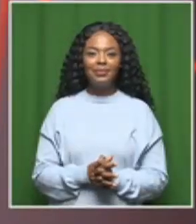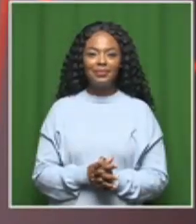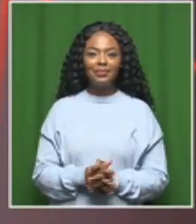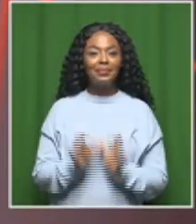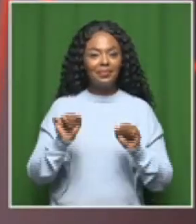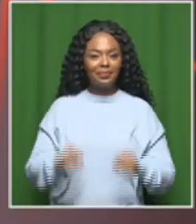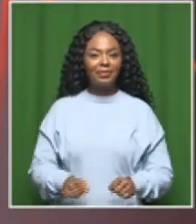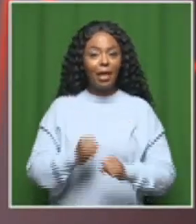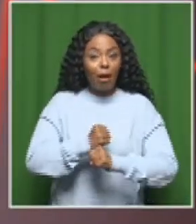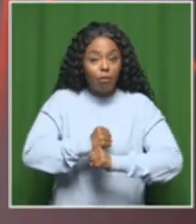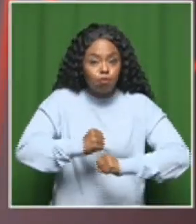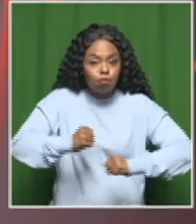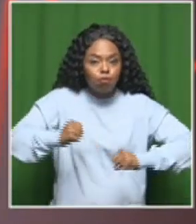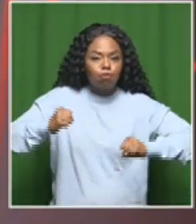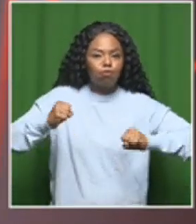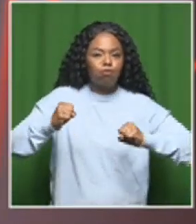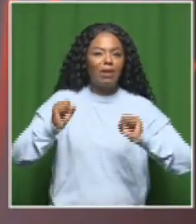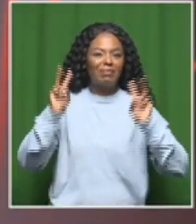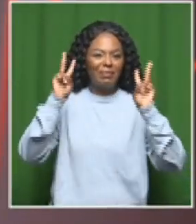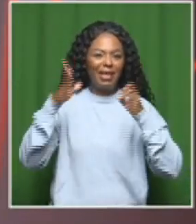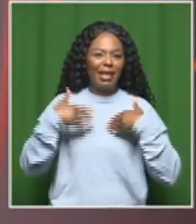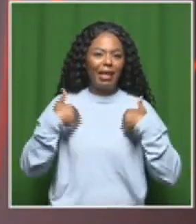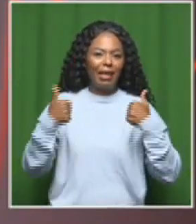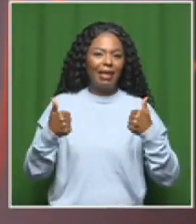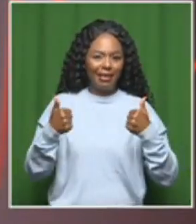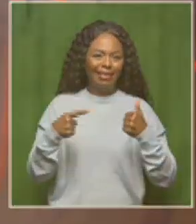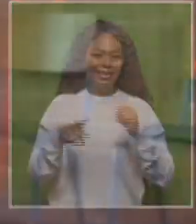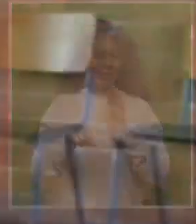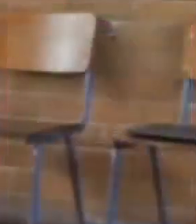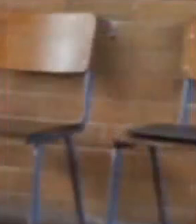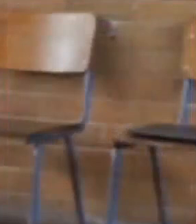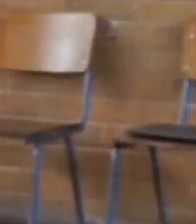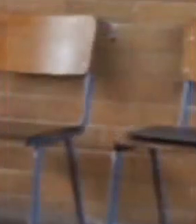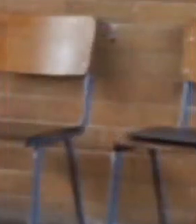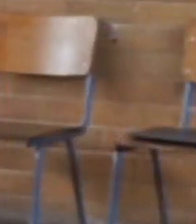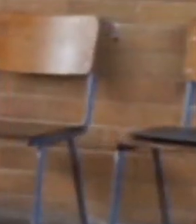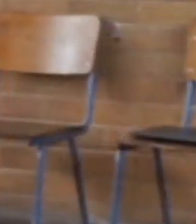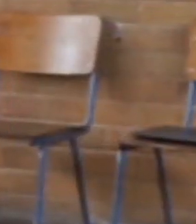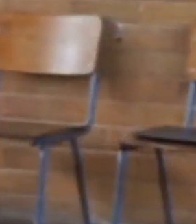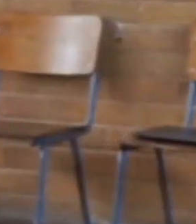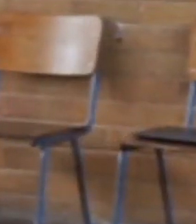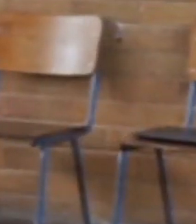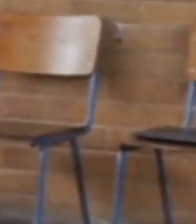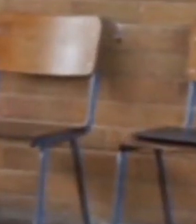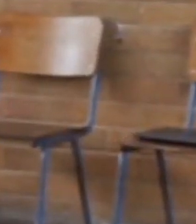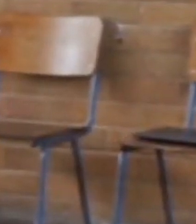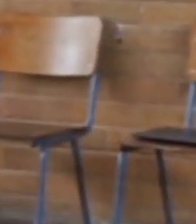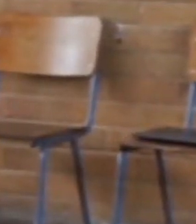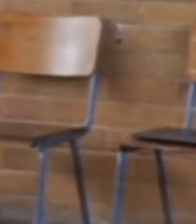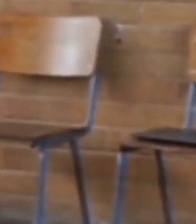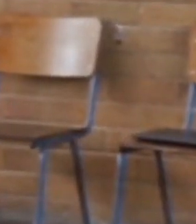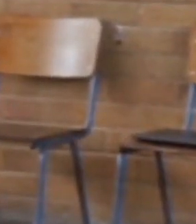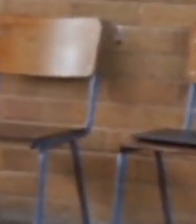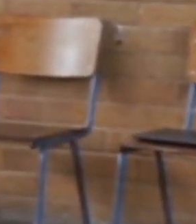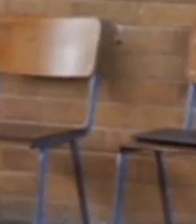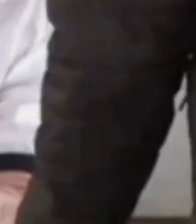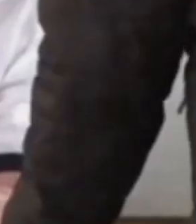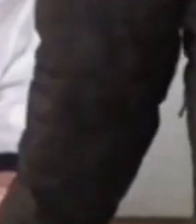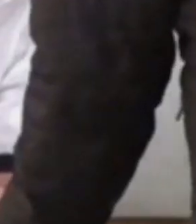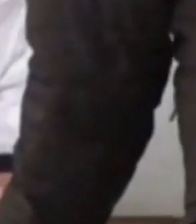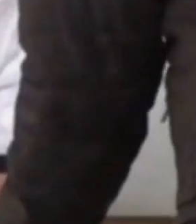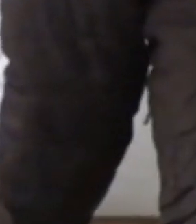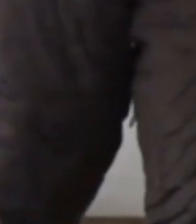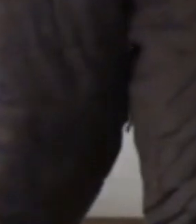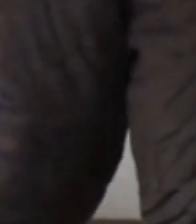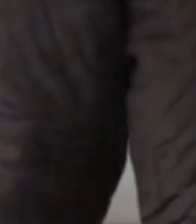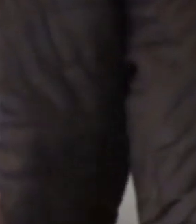Now, obesity is a medical condition characterized by an excess amount of body fat, which can negatively impact one's health. Now,